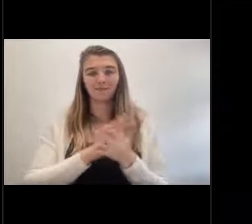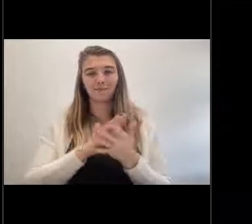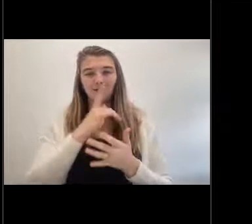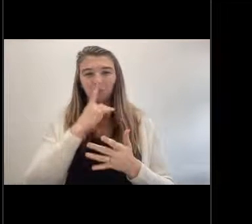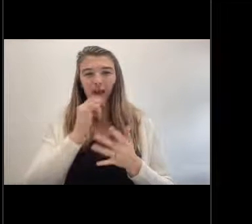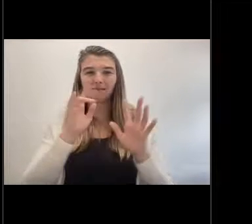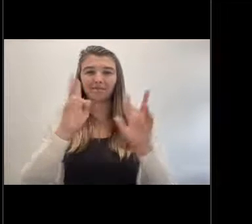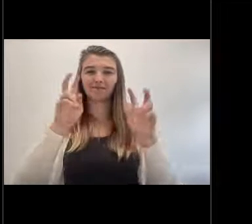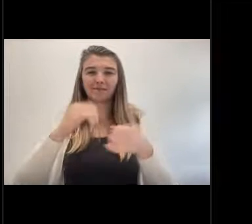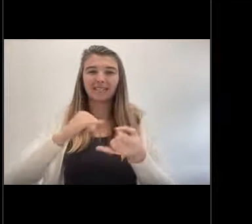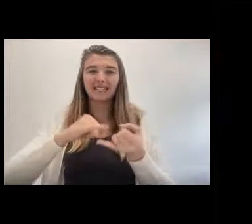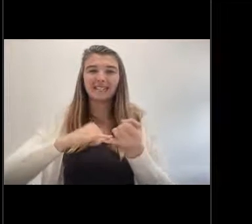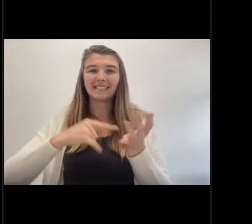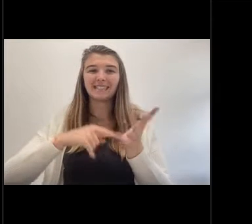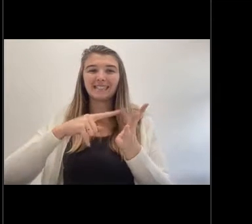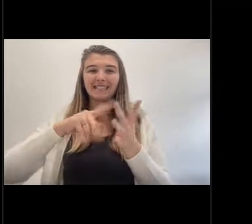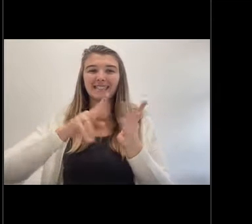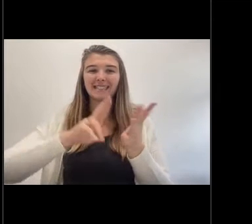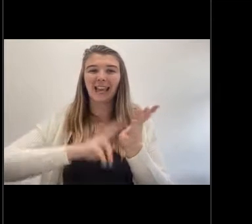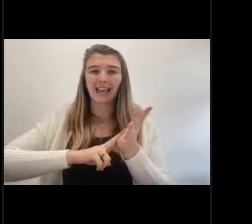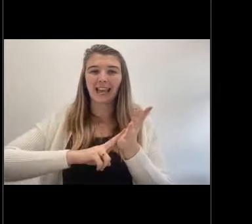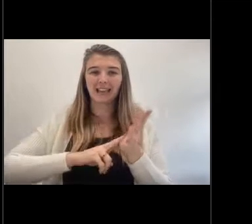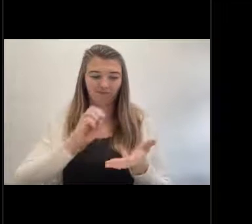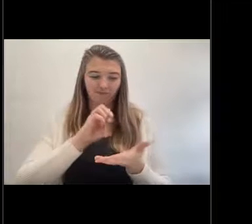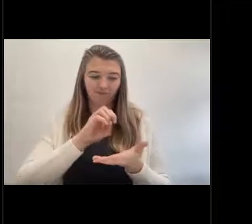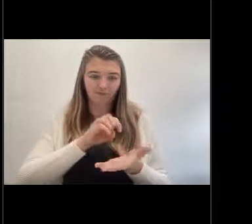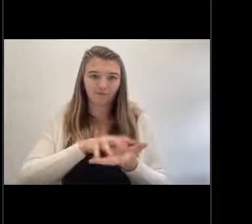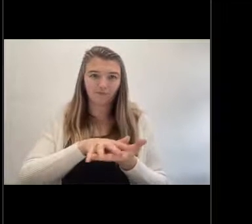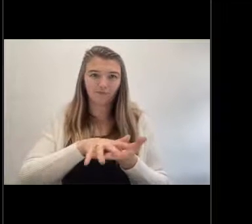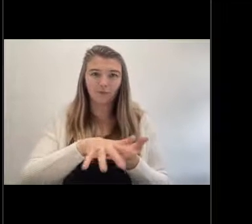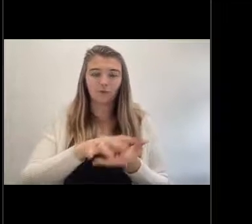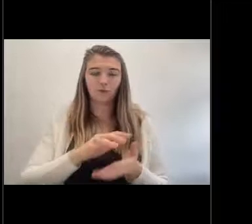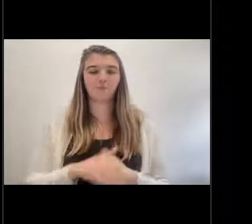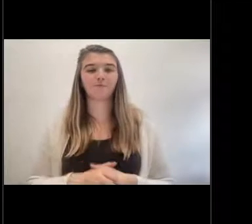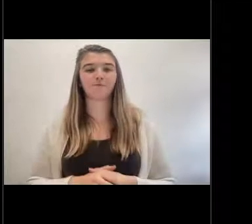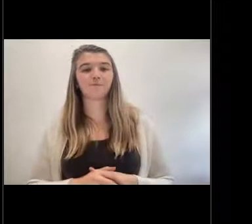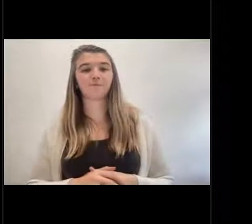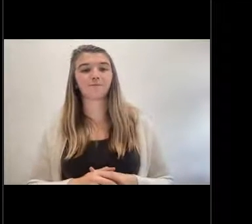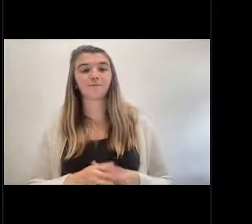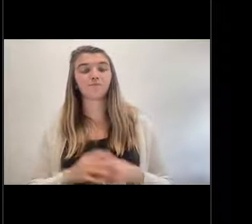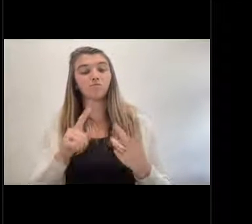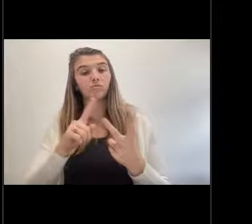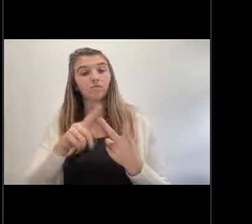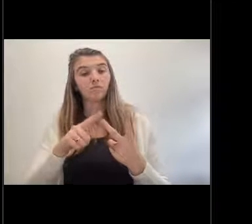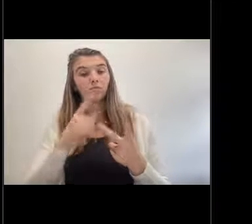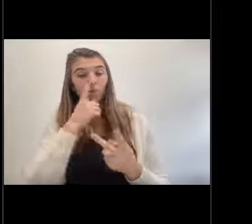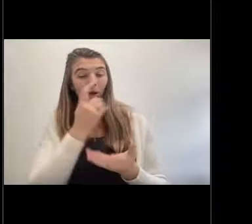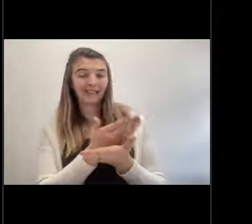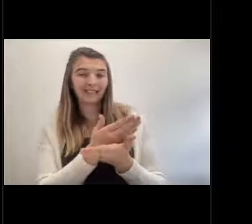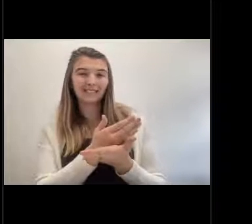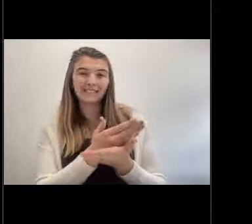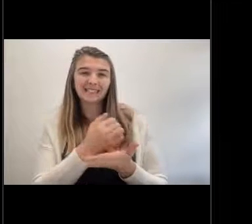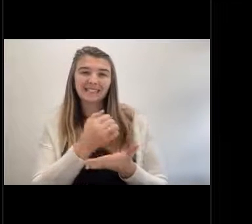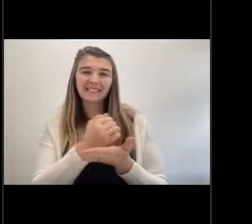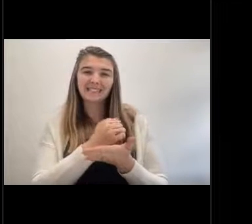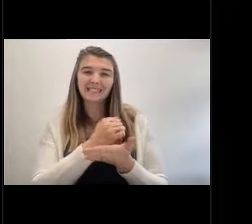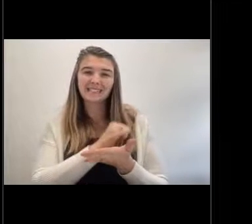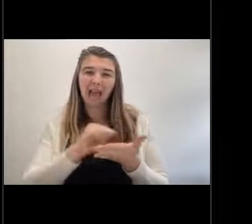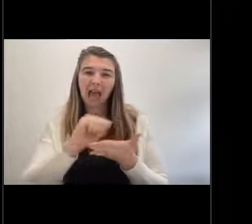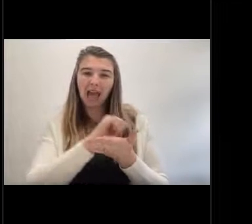them. You could also use scanning electron microscopy, which will give you a much more detailed analysis of